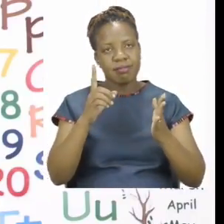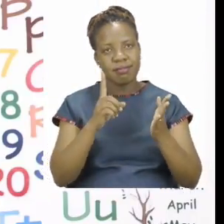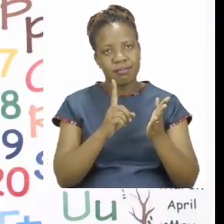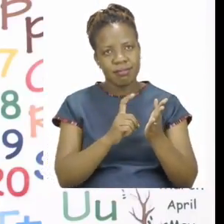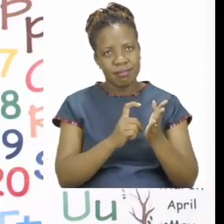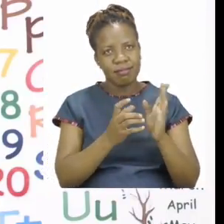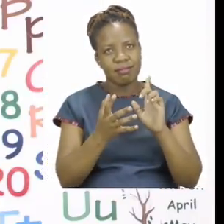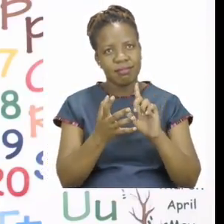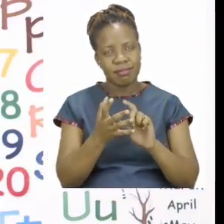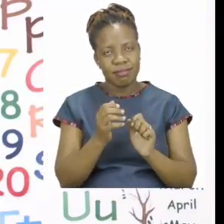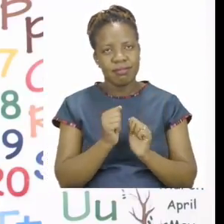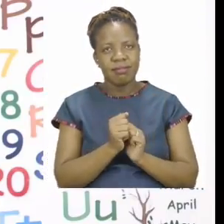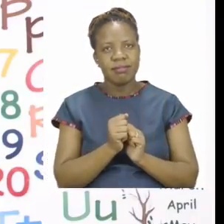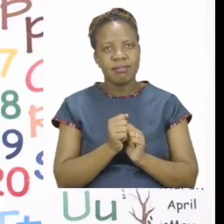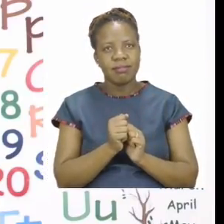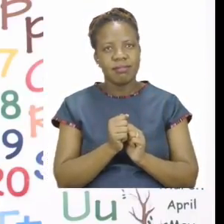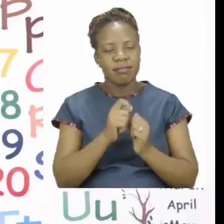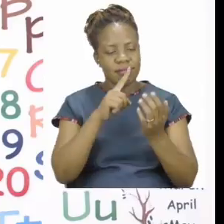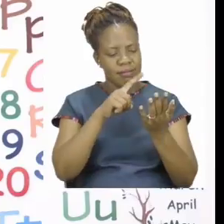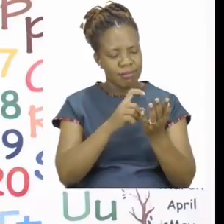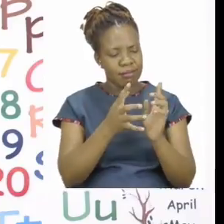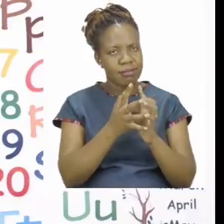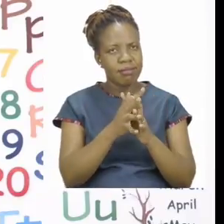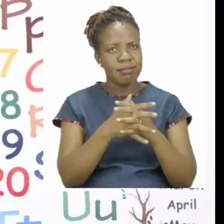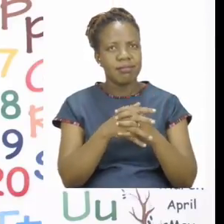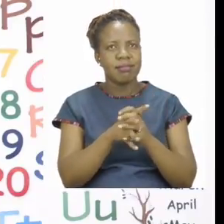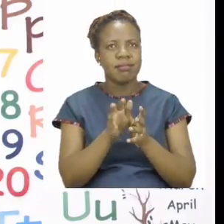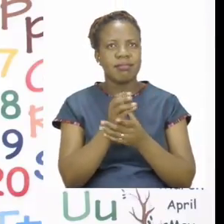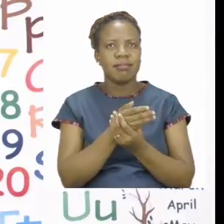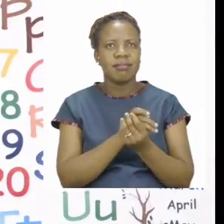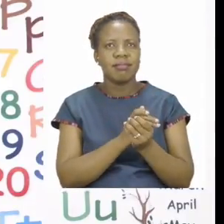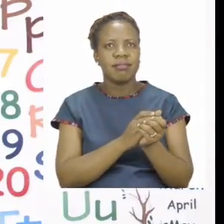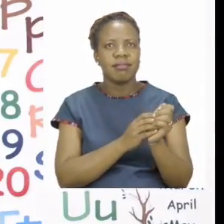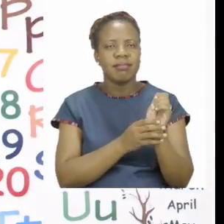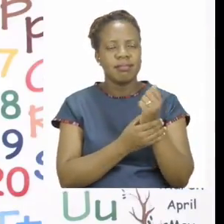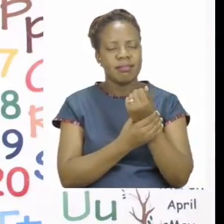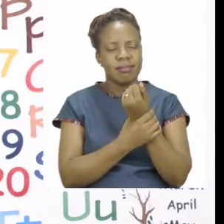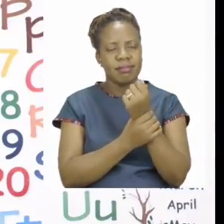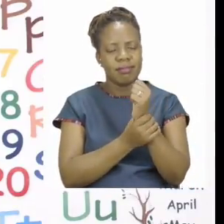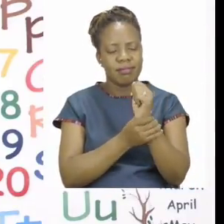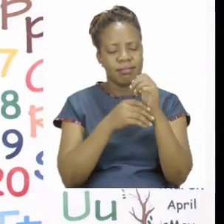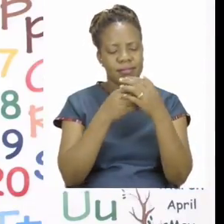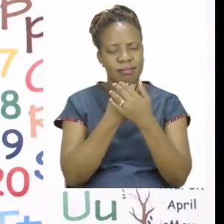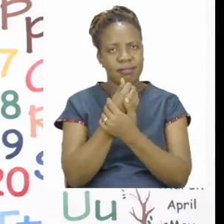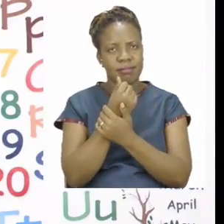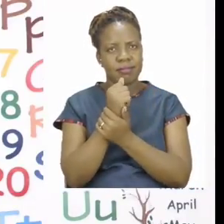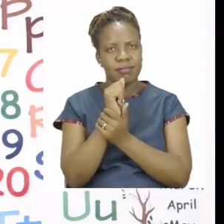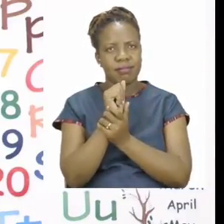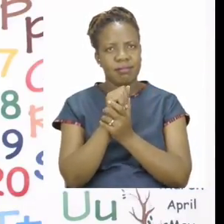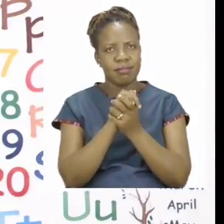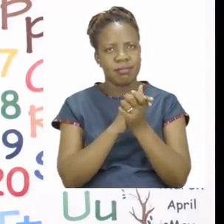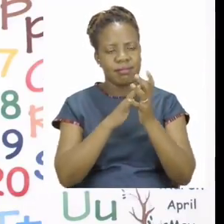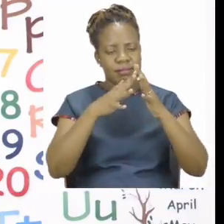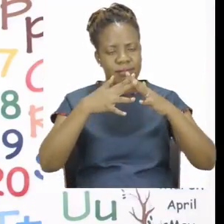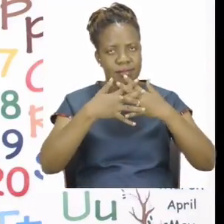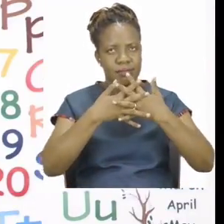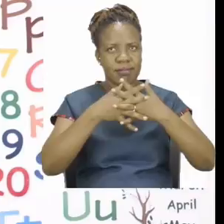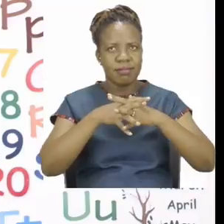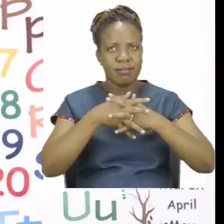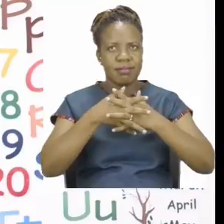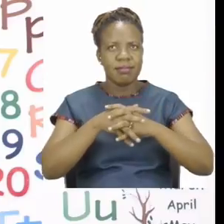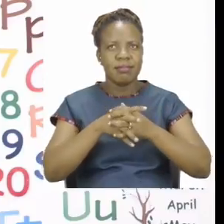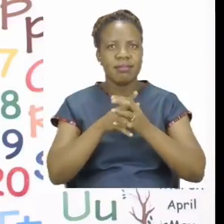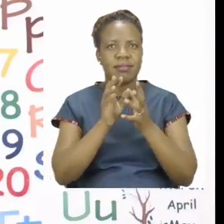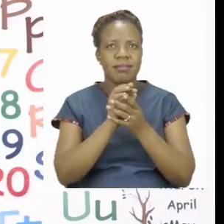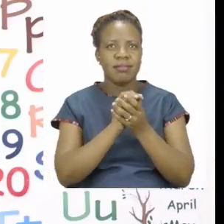take our sanitizer and we rub inside our hands, around our hands, in between our fingers,